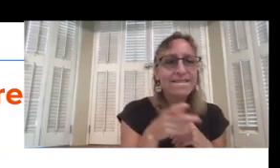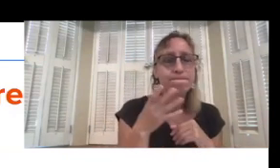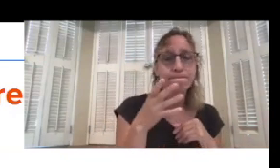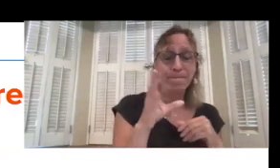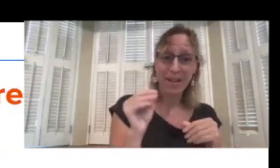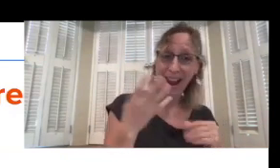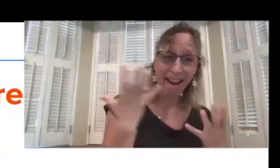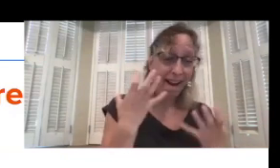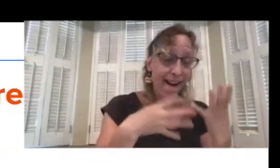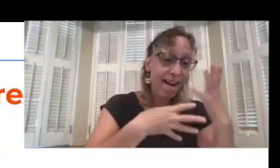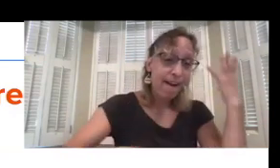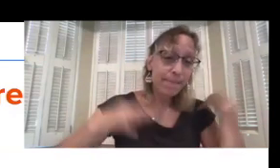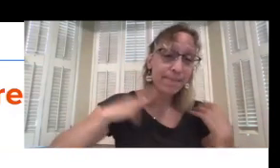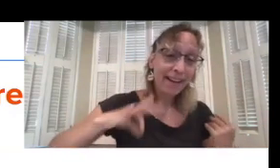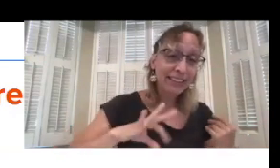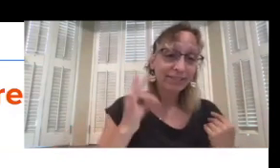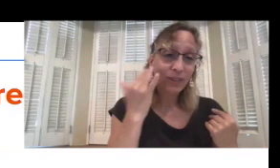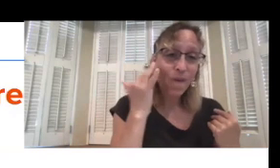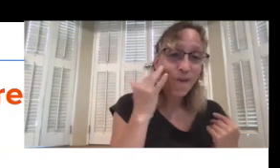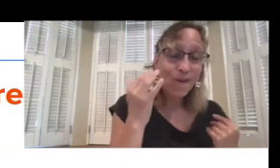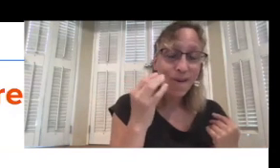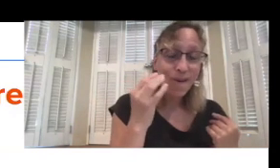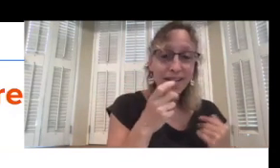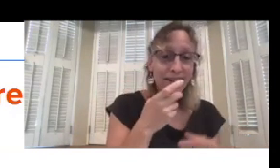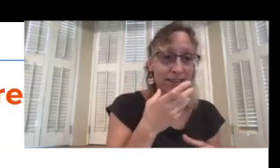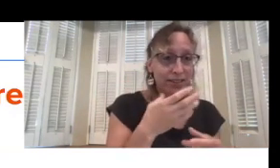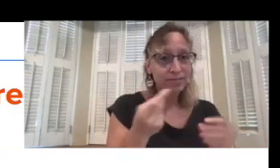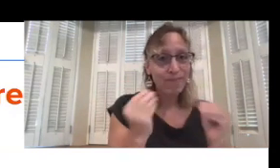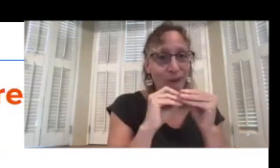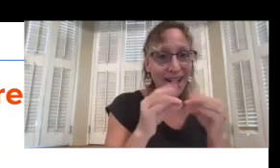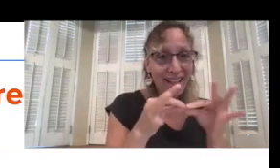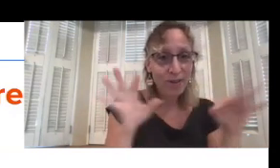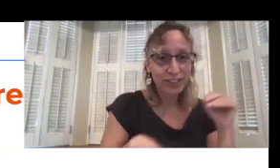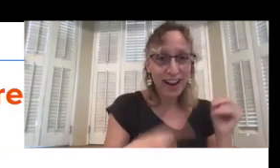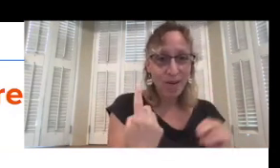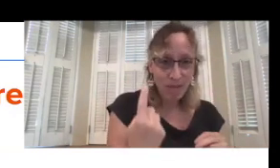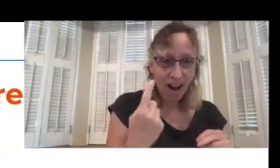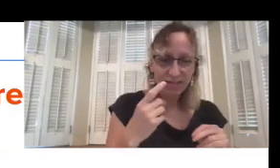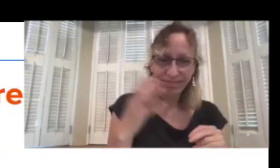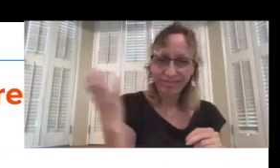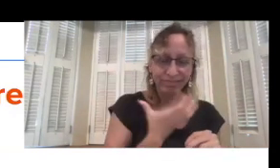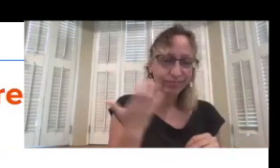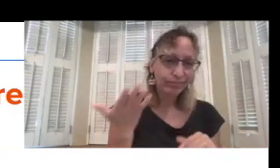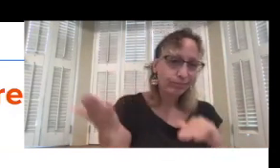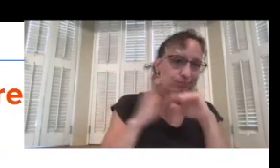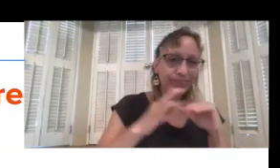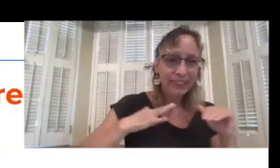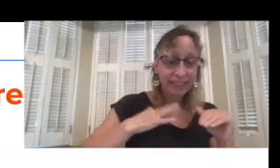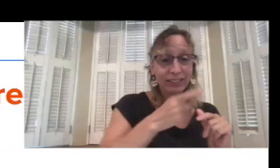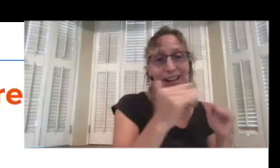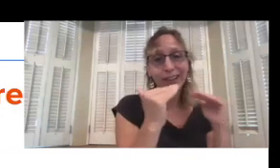And they will be able to distinguish between those languages. There are also many benefits of being